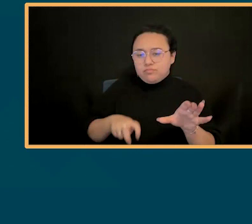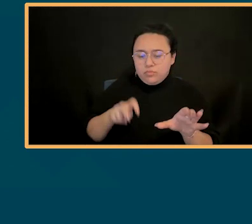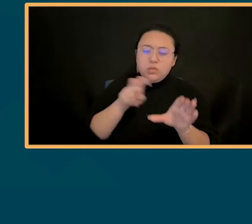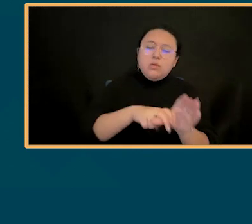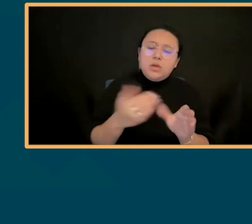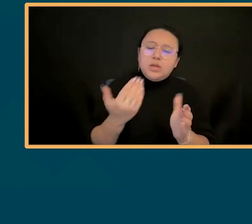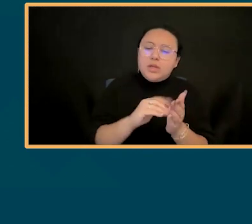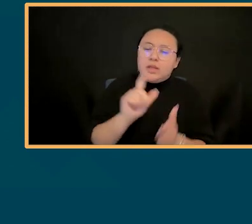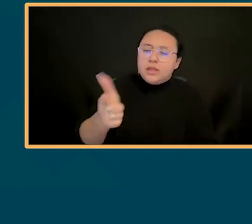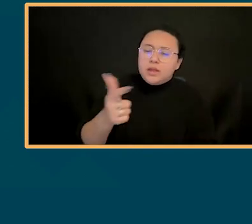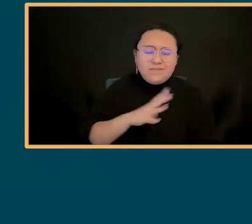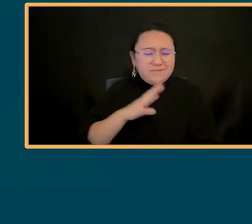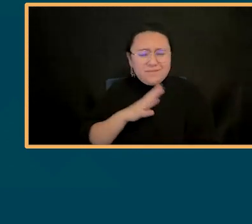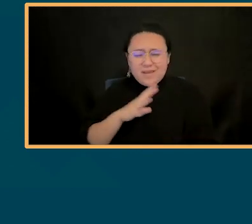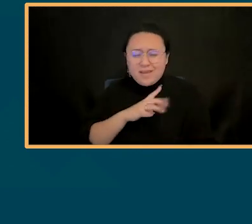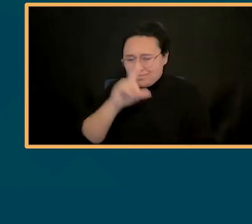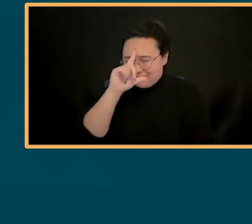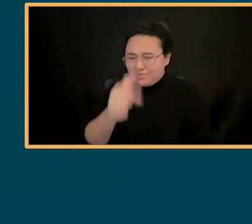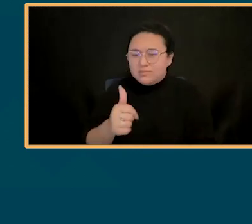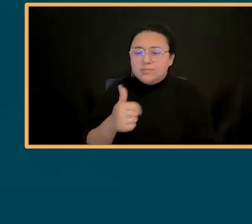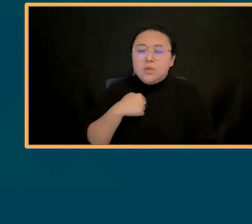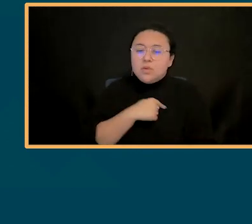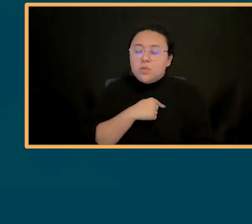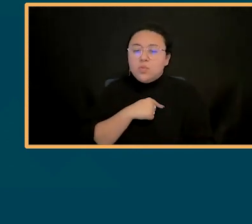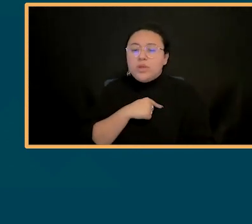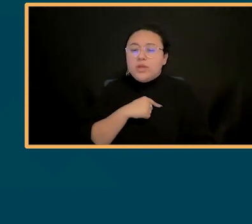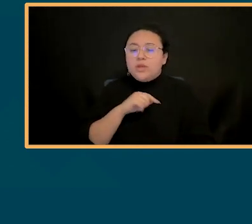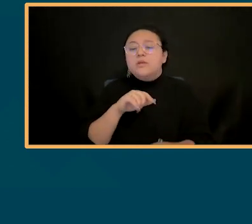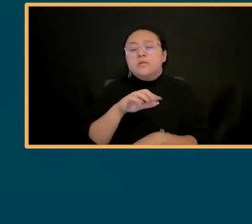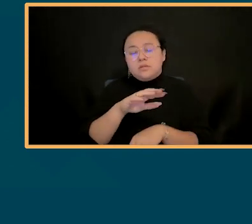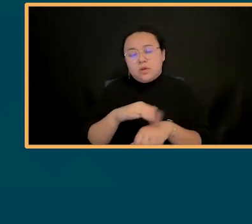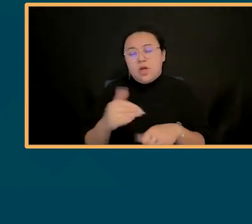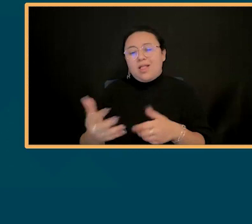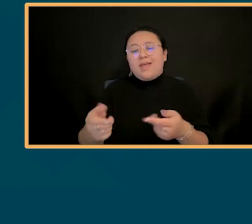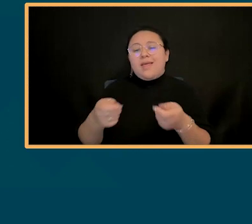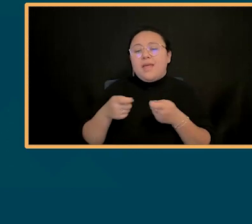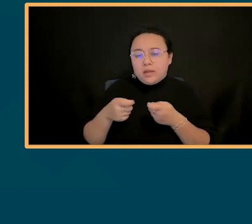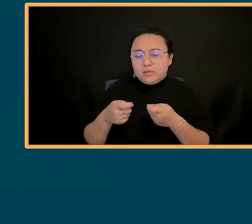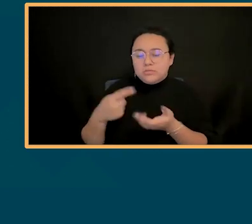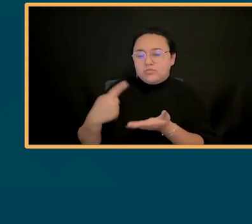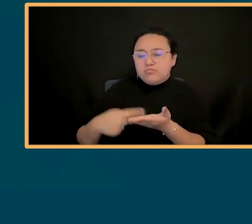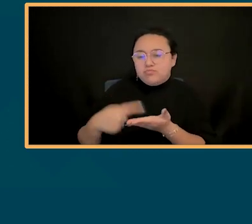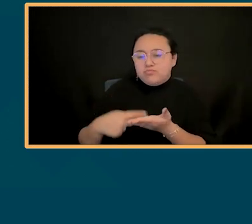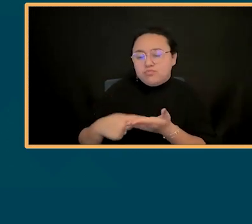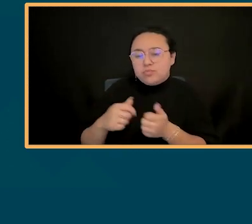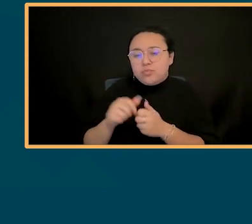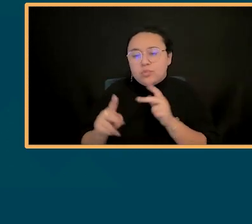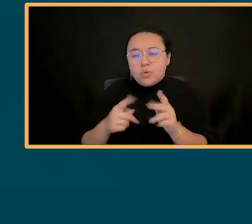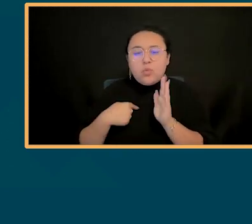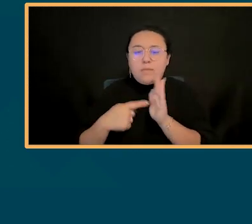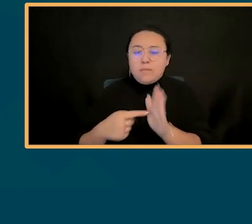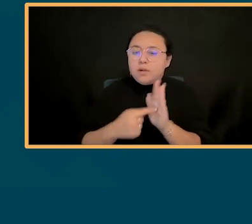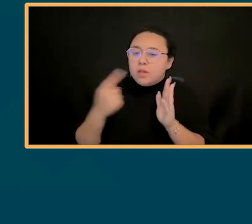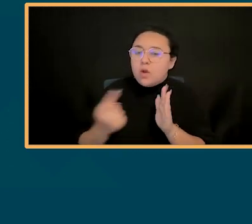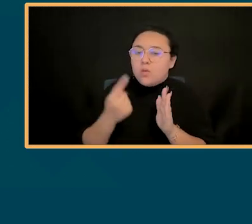another time, that's completely fine. But we can call on and call in people. And that's what you're going to see us modeling always up